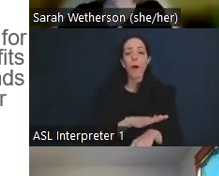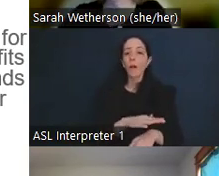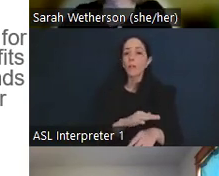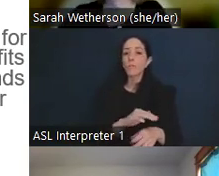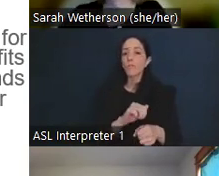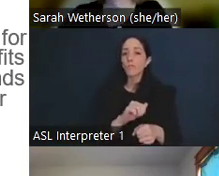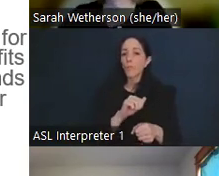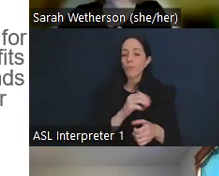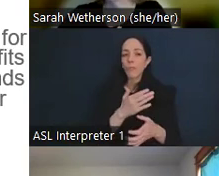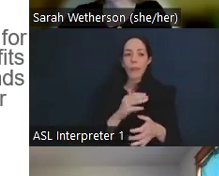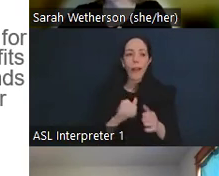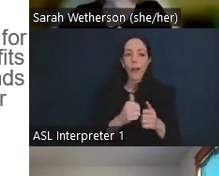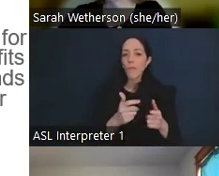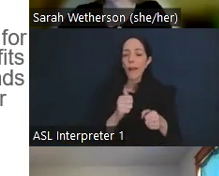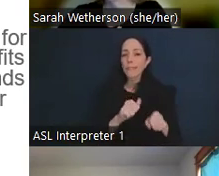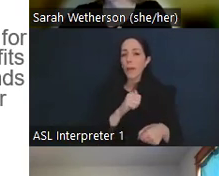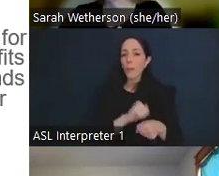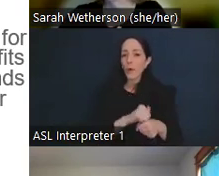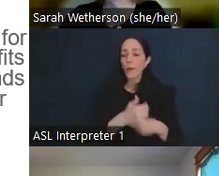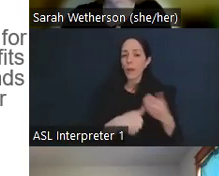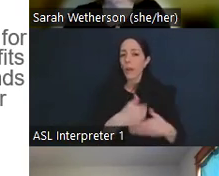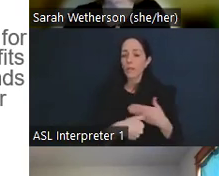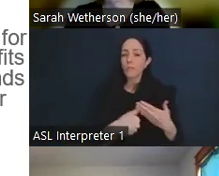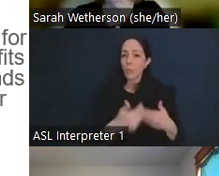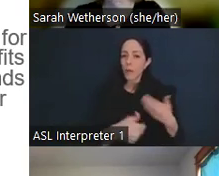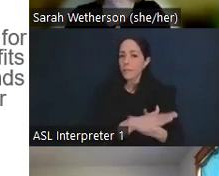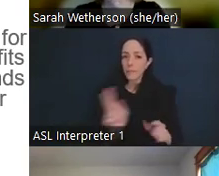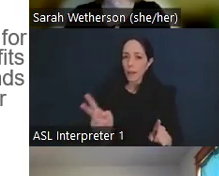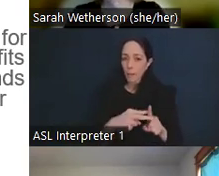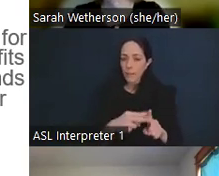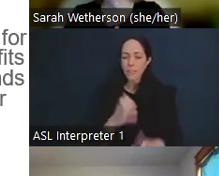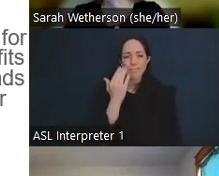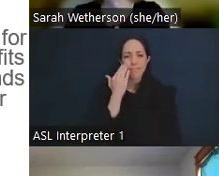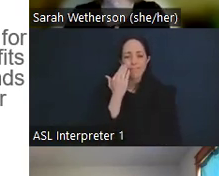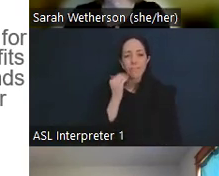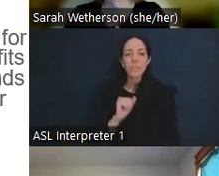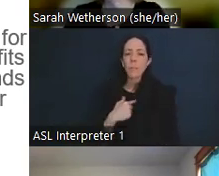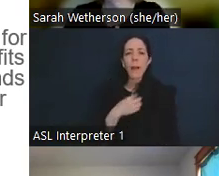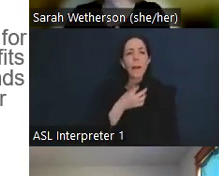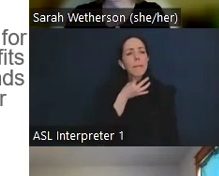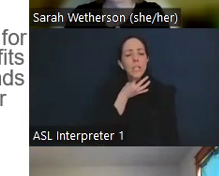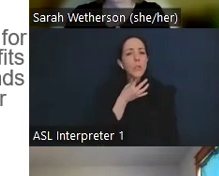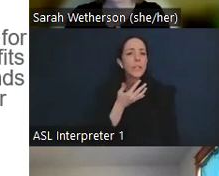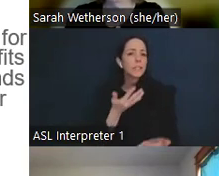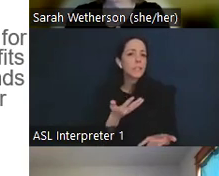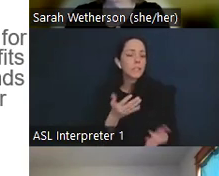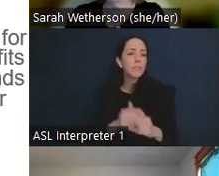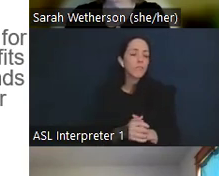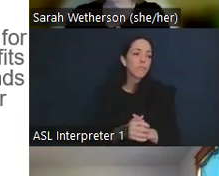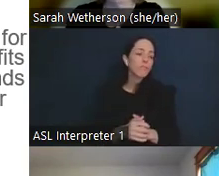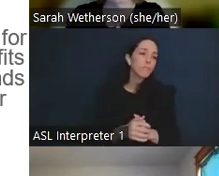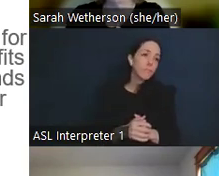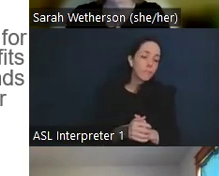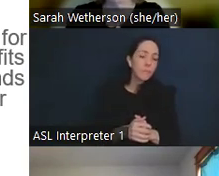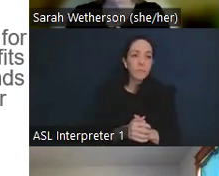federal standpoint. I'm just curious if discussions, and I'd be curious to offer to the group of